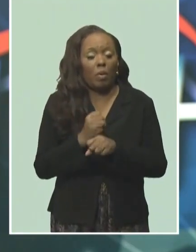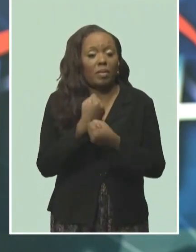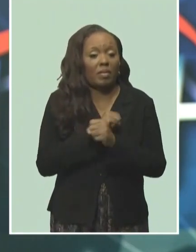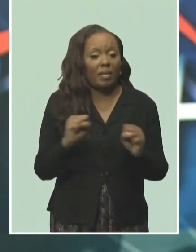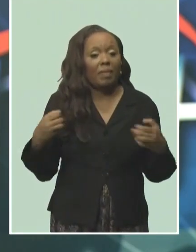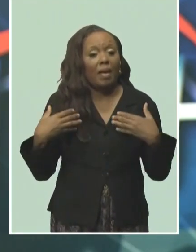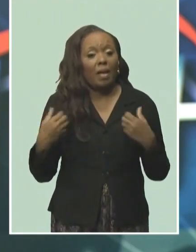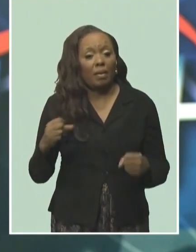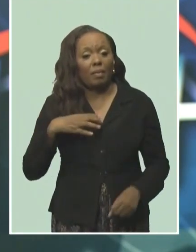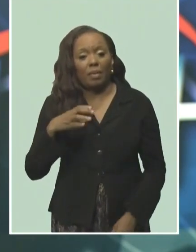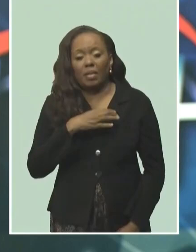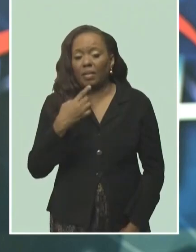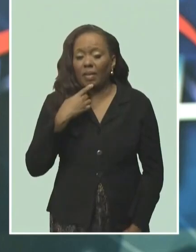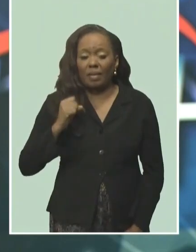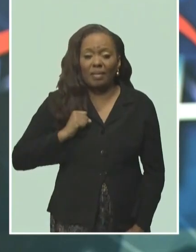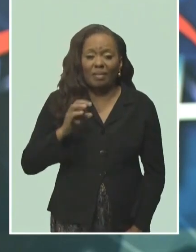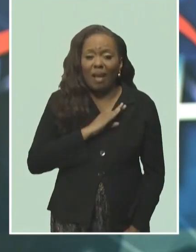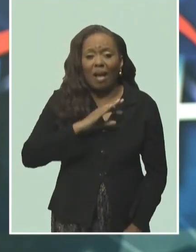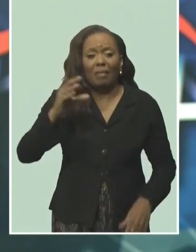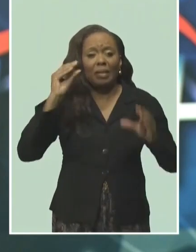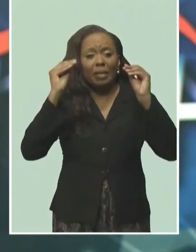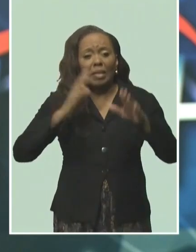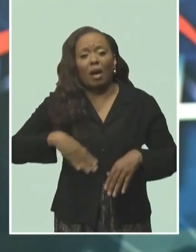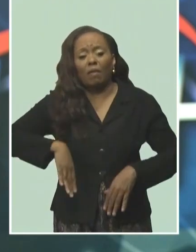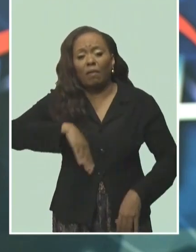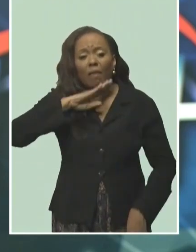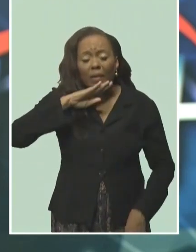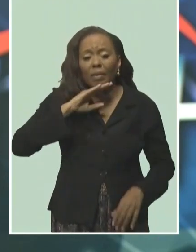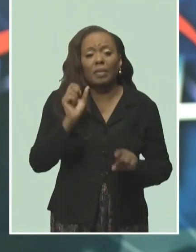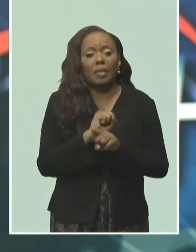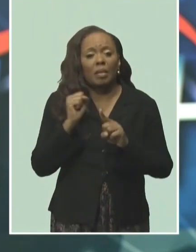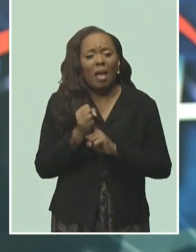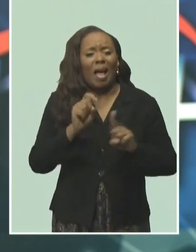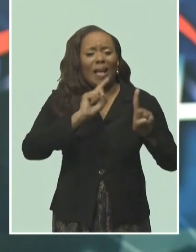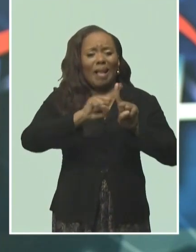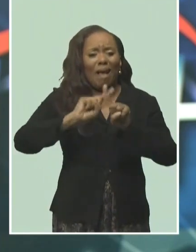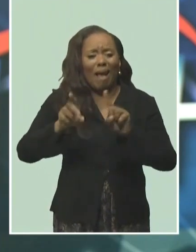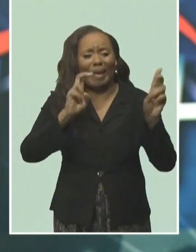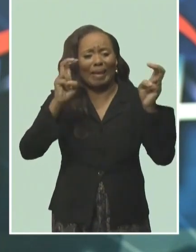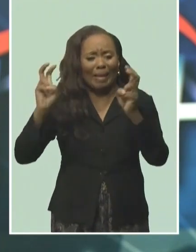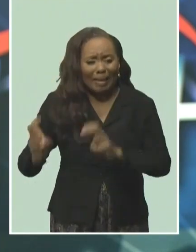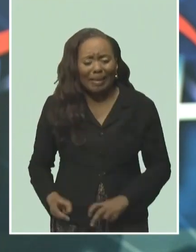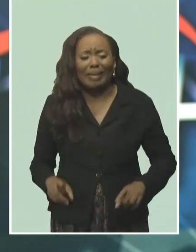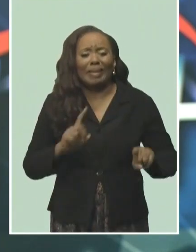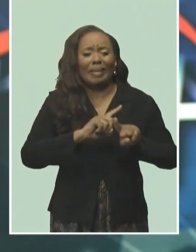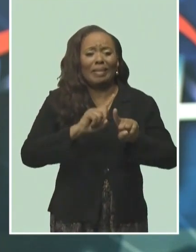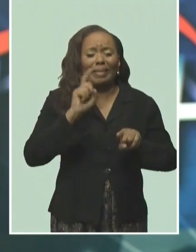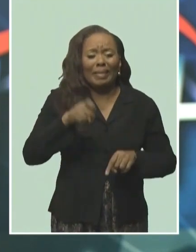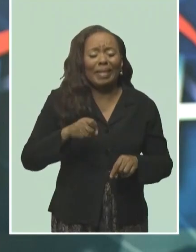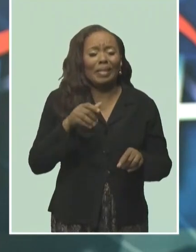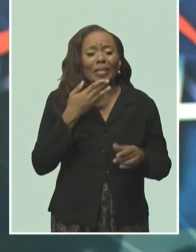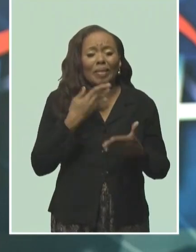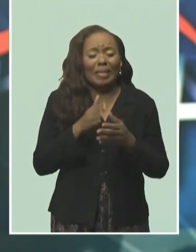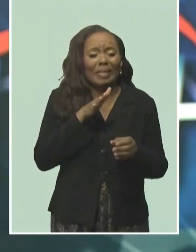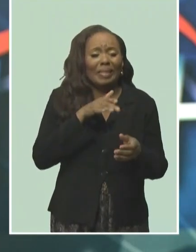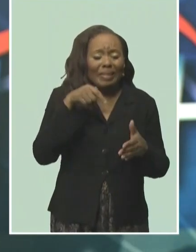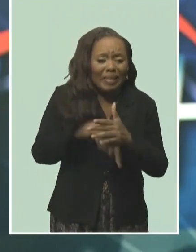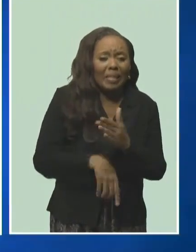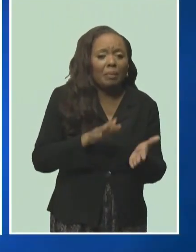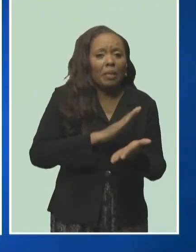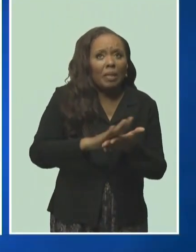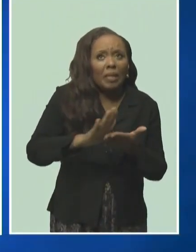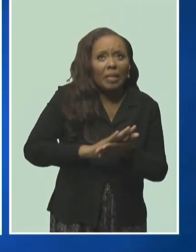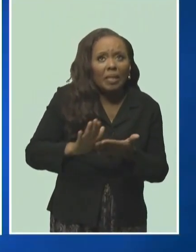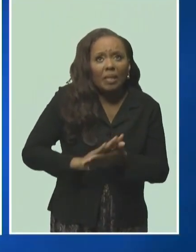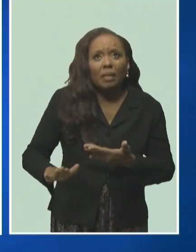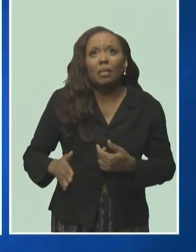and teachers are fed up with the situation. He says the issues range from mold to inadequate cleaning. When we